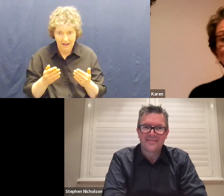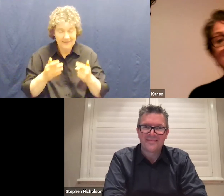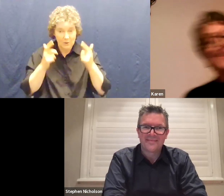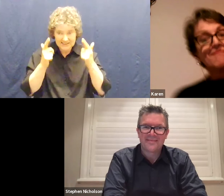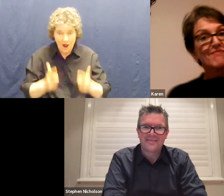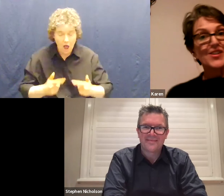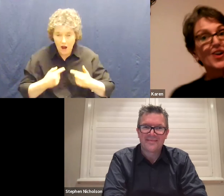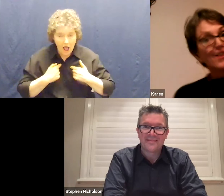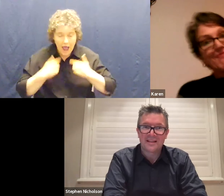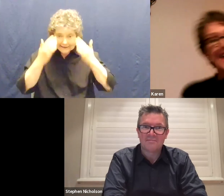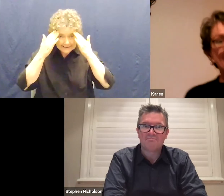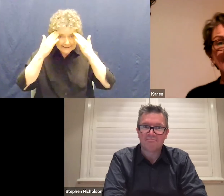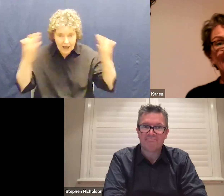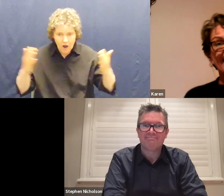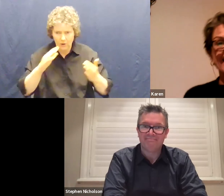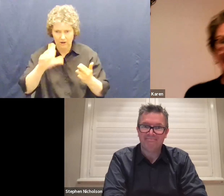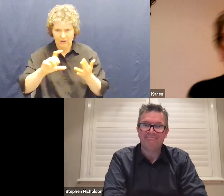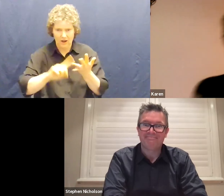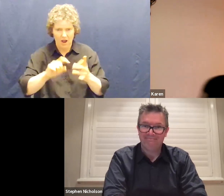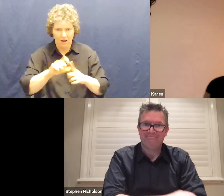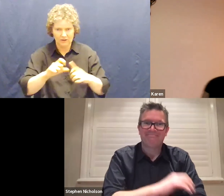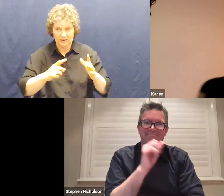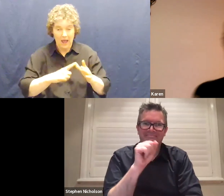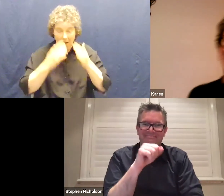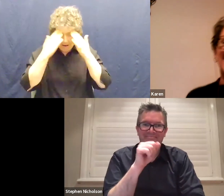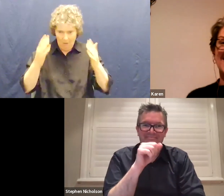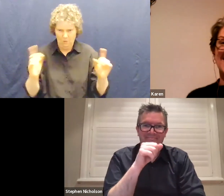was. So there you go.